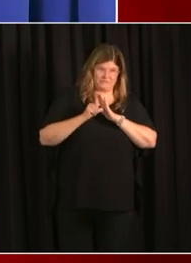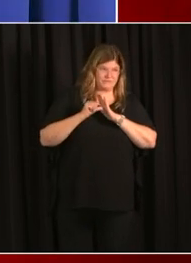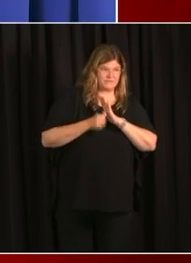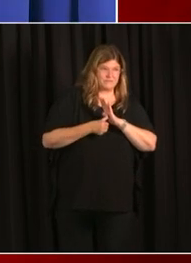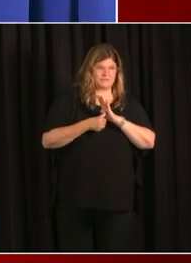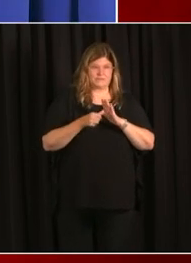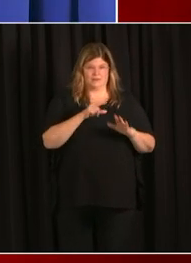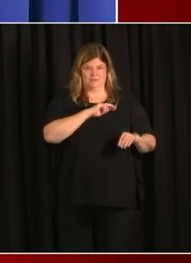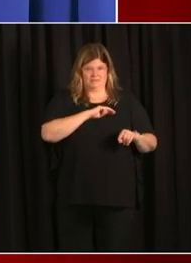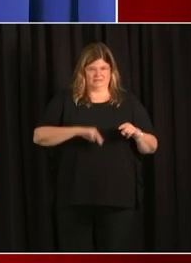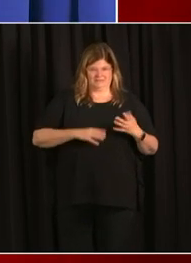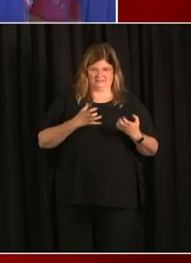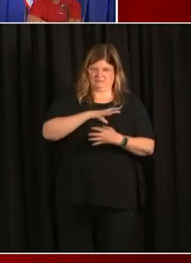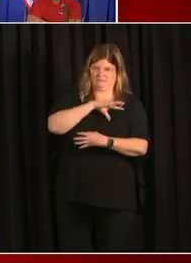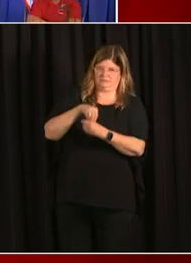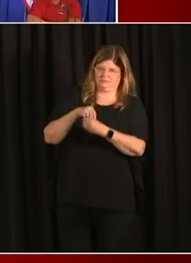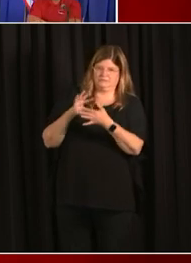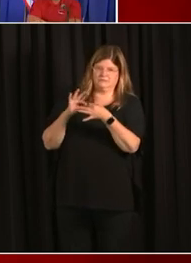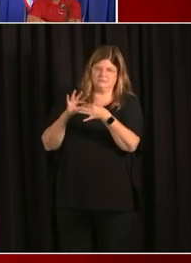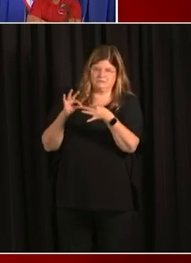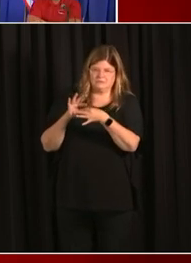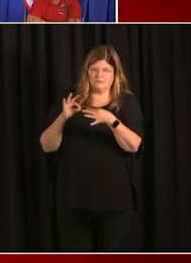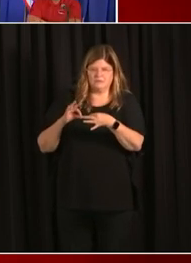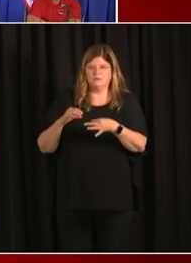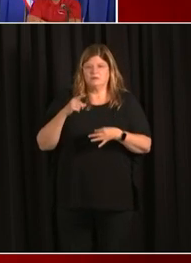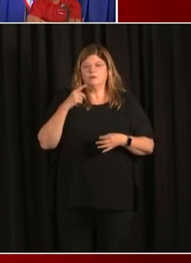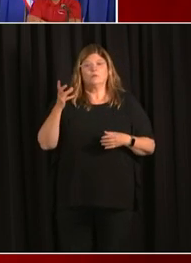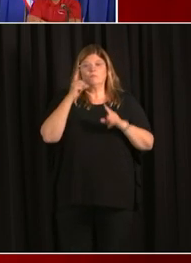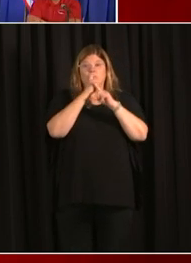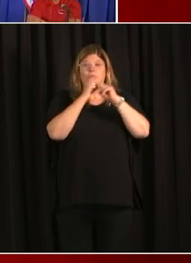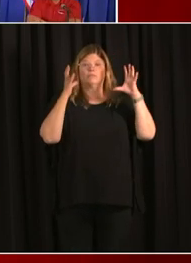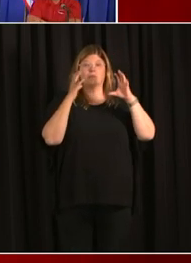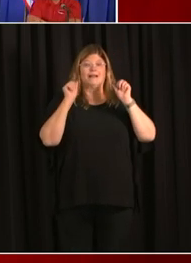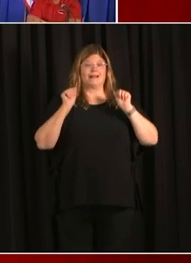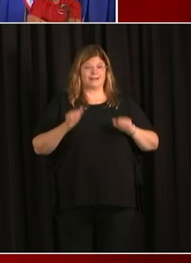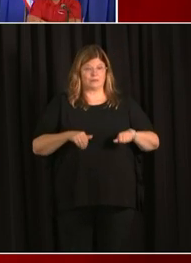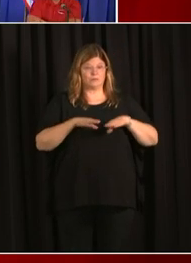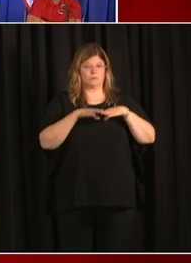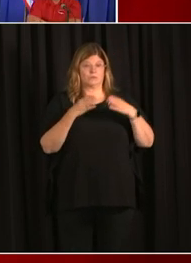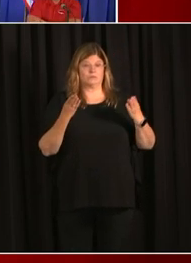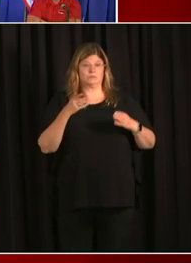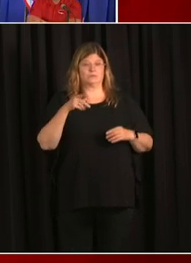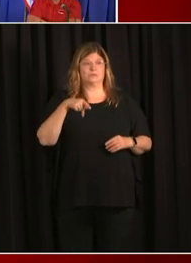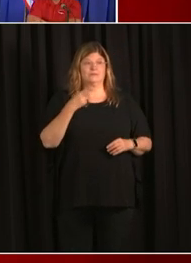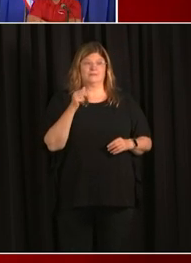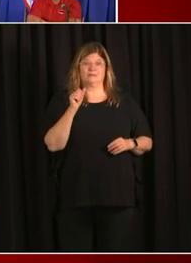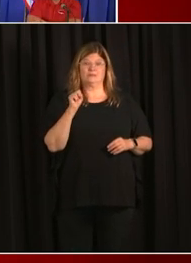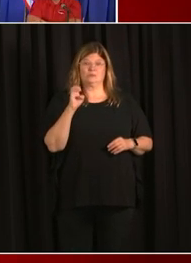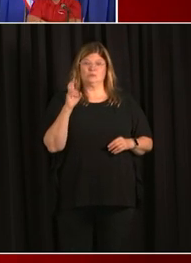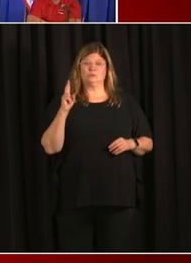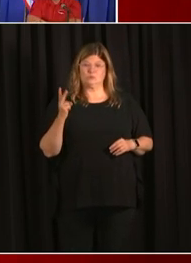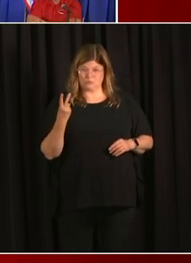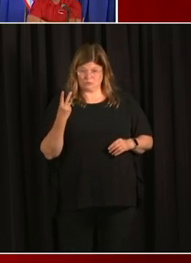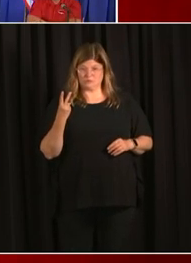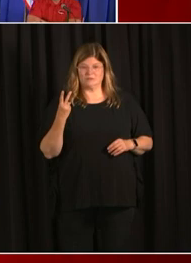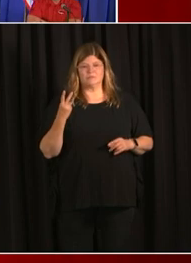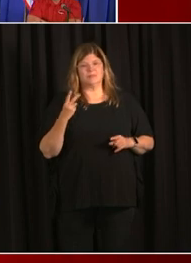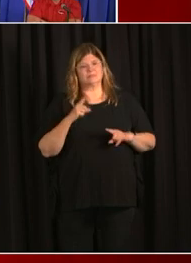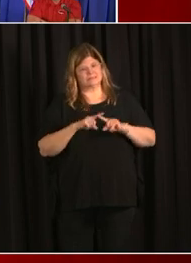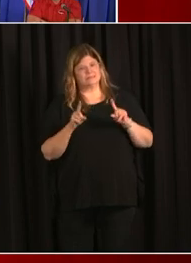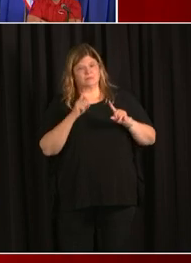the activities that we envision could open in phase 2 have in fact reopened in phase